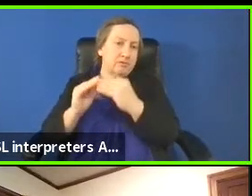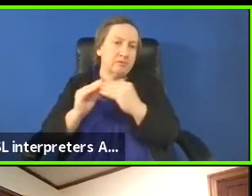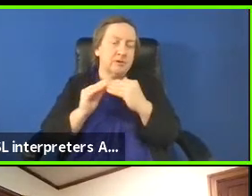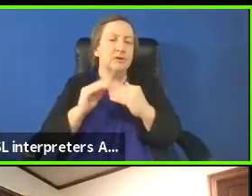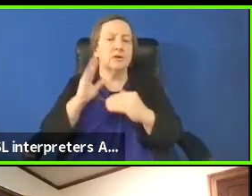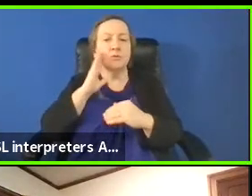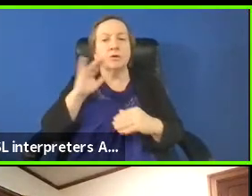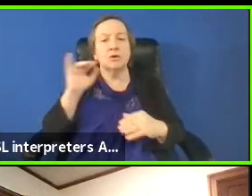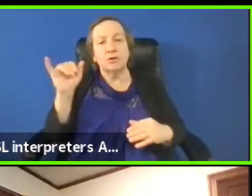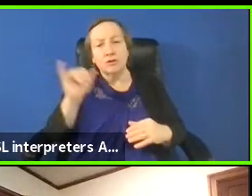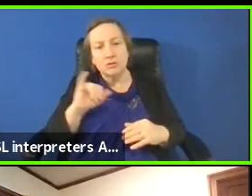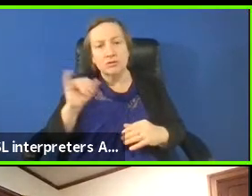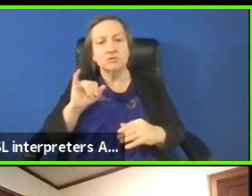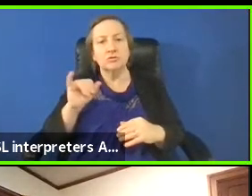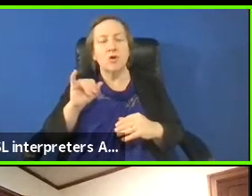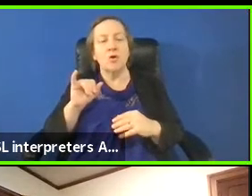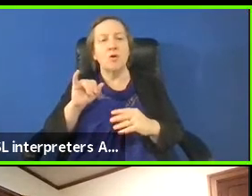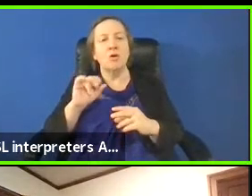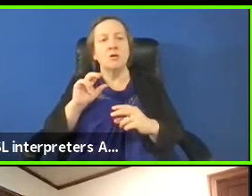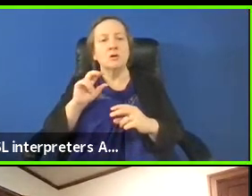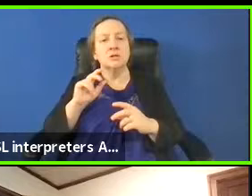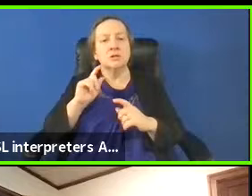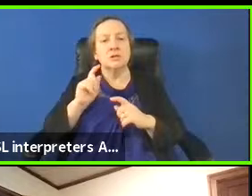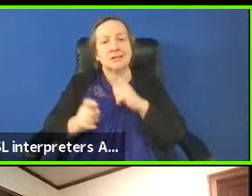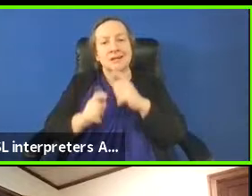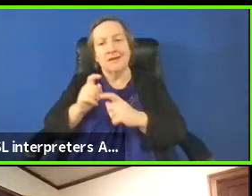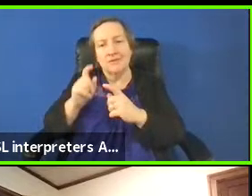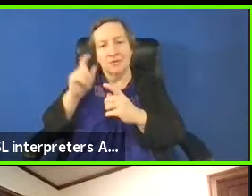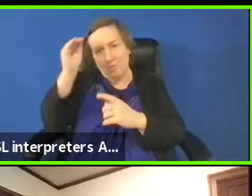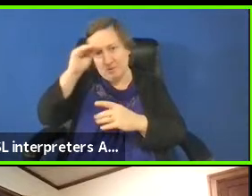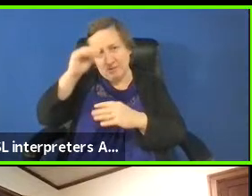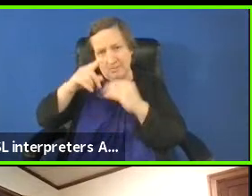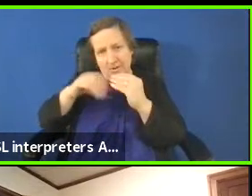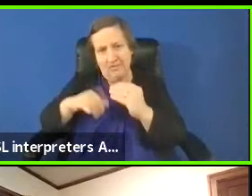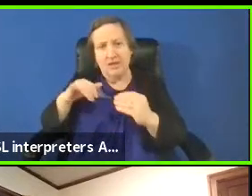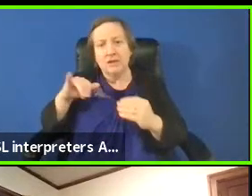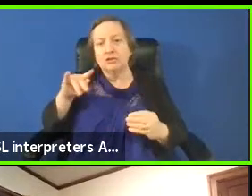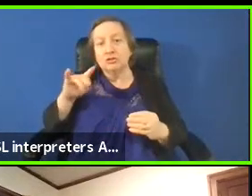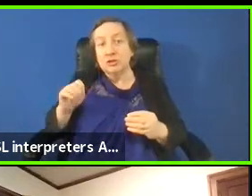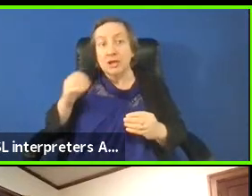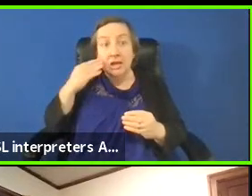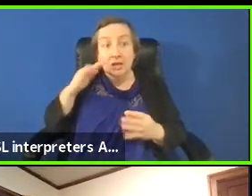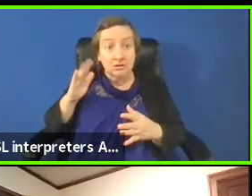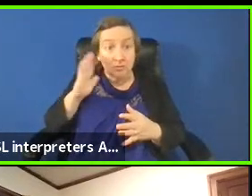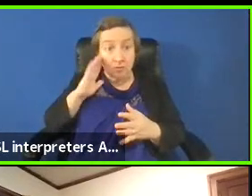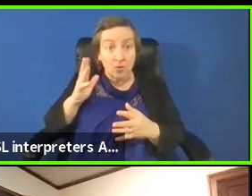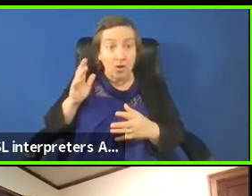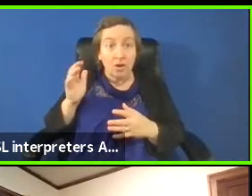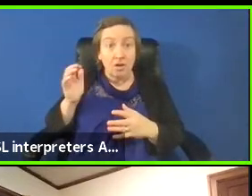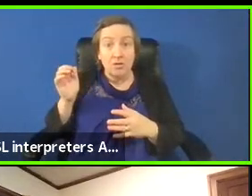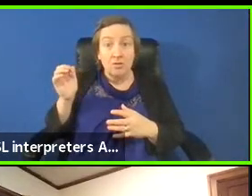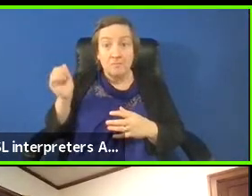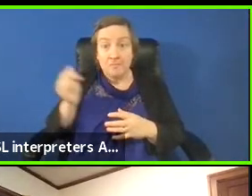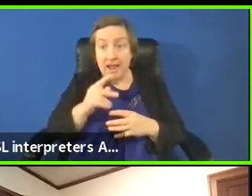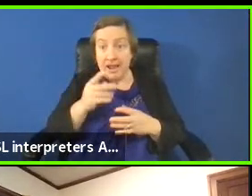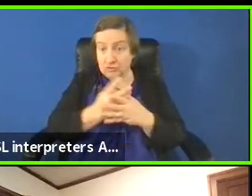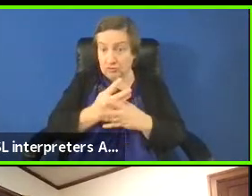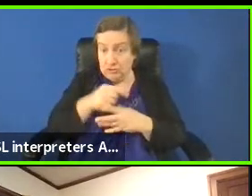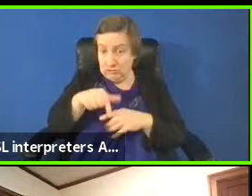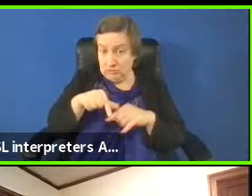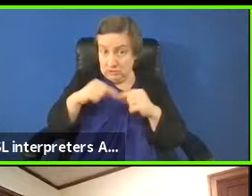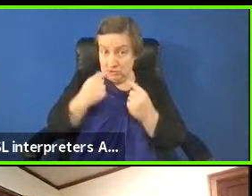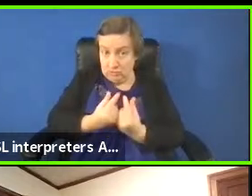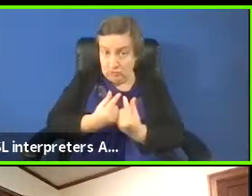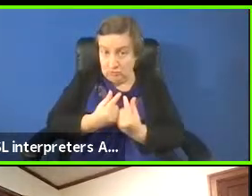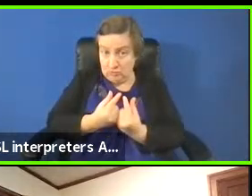will also be contributing to that. Jake, I don't know what the plan is for them bringing back the screening to this group, if there is